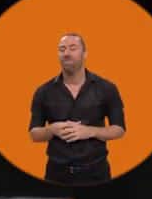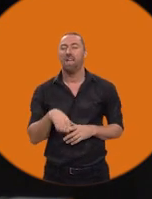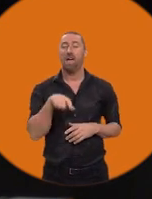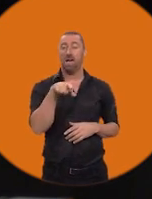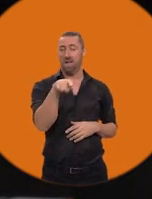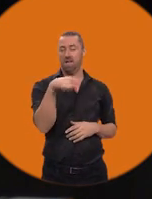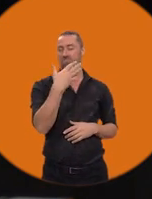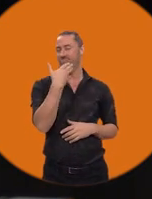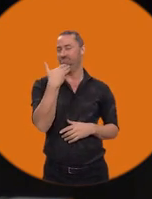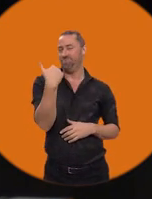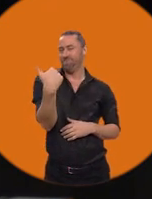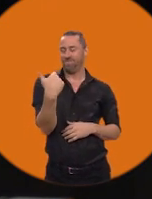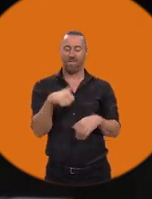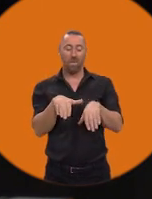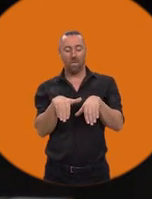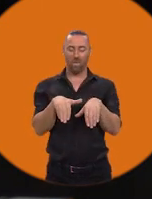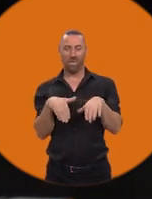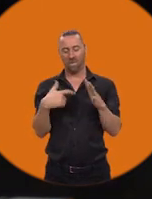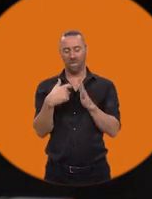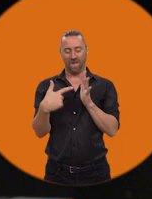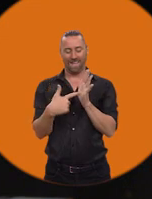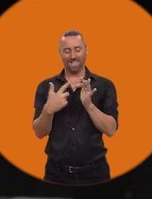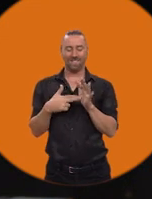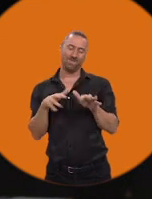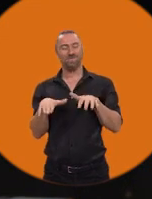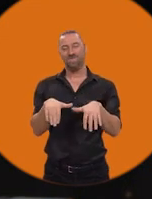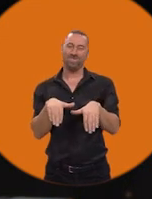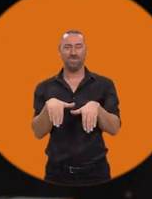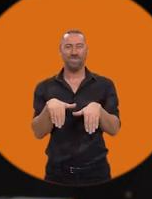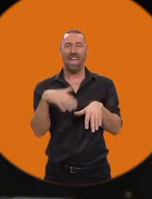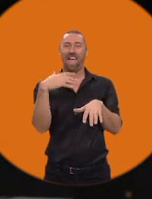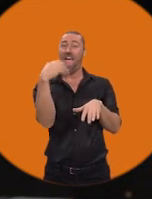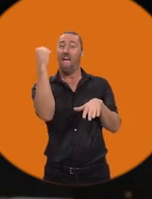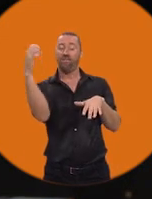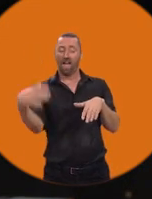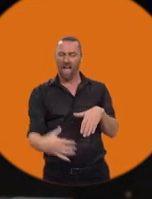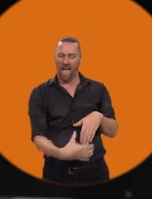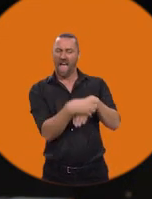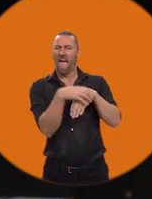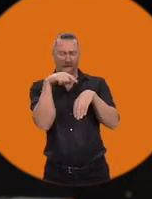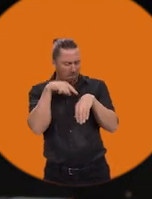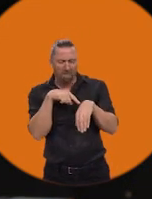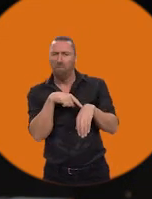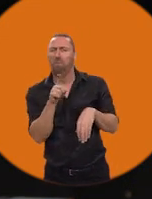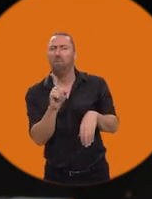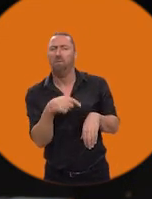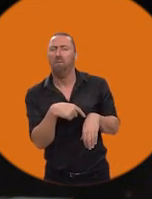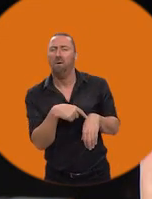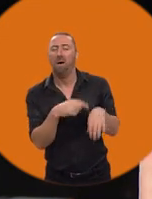I'd like you to meet this cheeky little kitten who on one of her paws is wearing